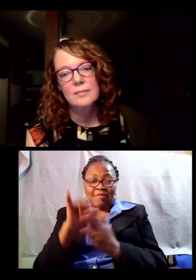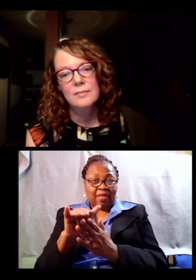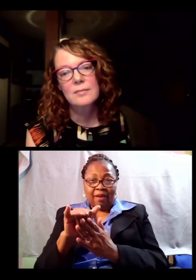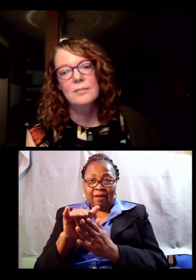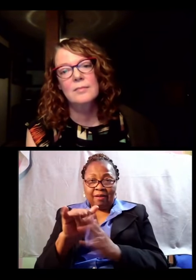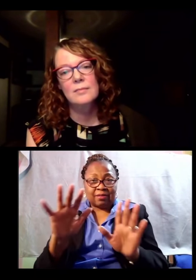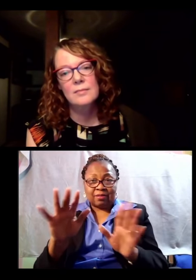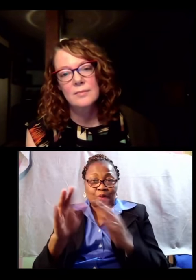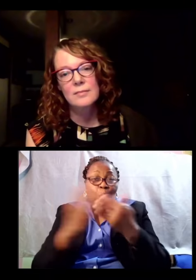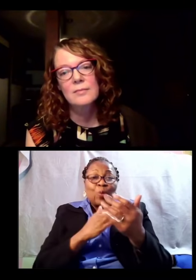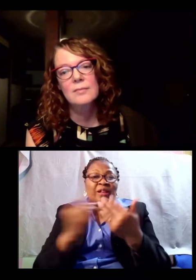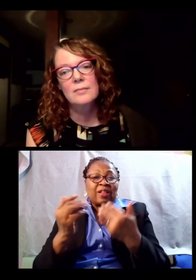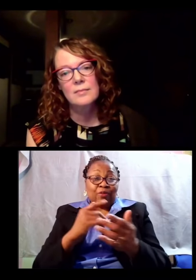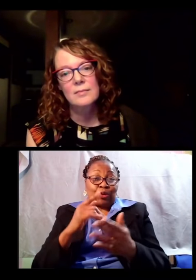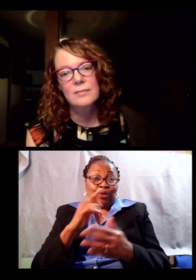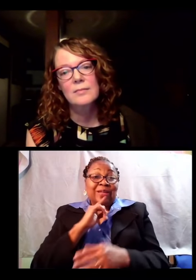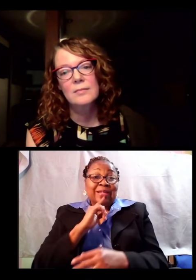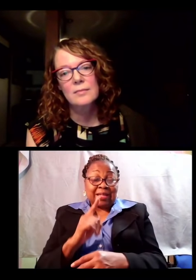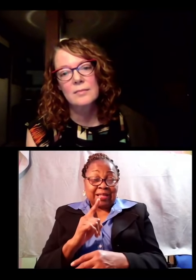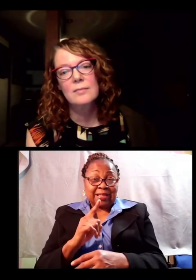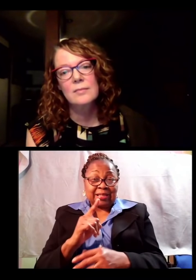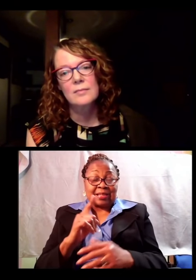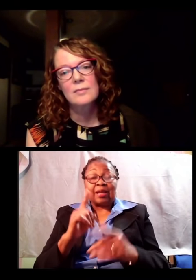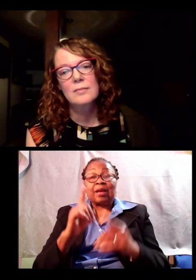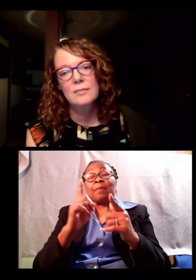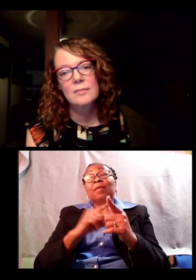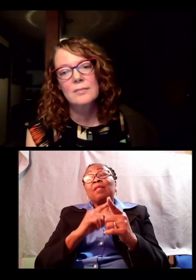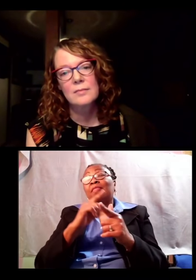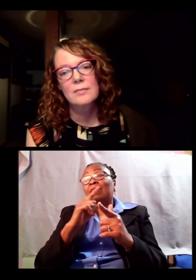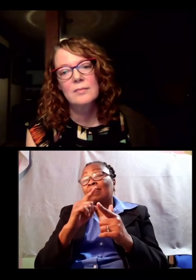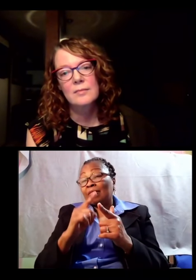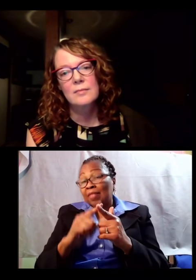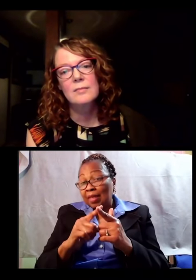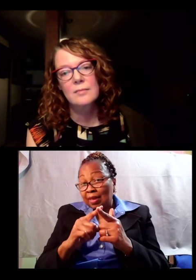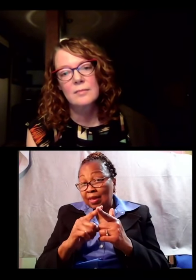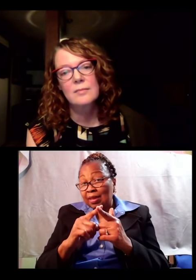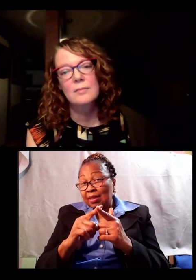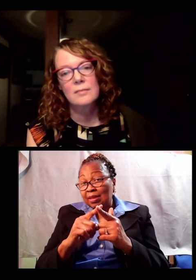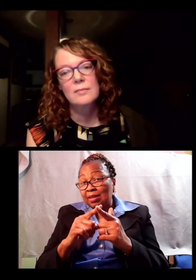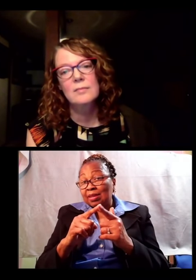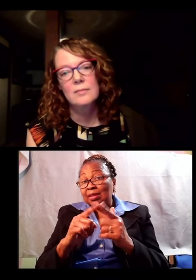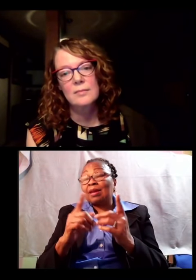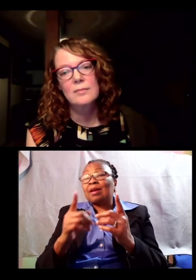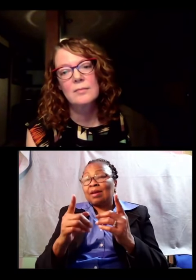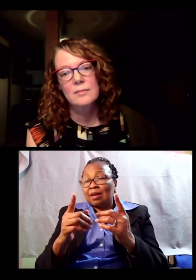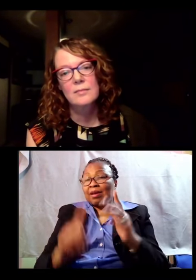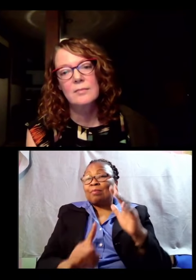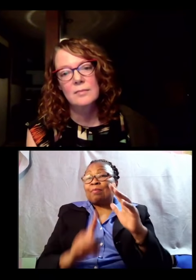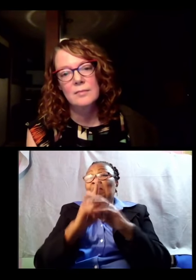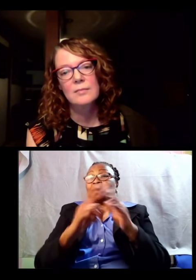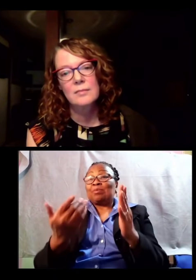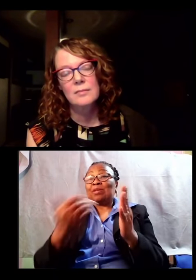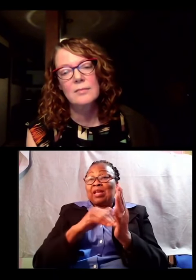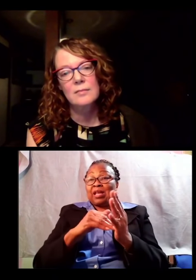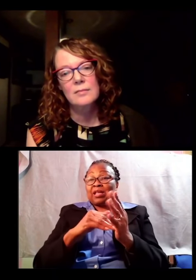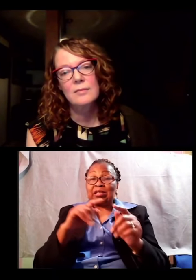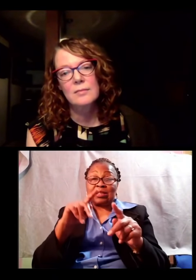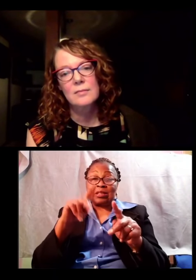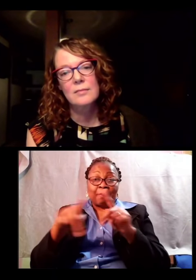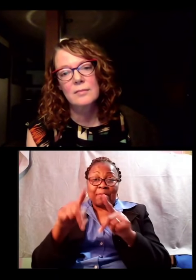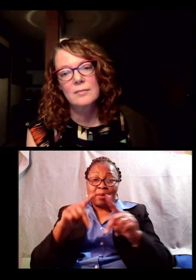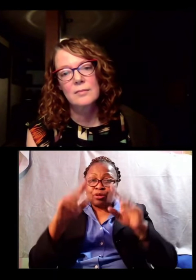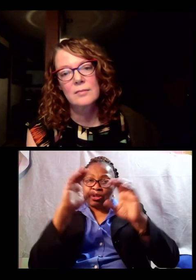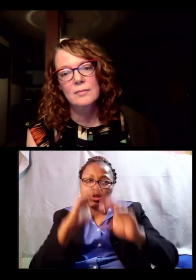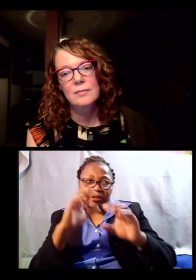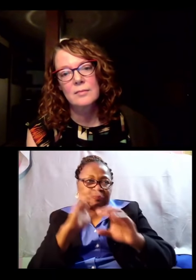may be. Mm. But then back around it comes. So people start digging things up. People